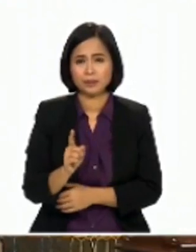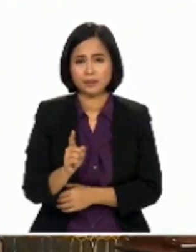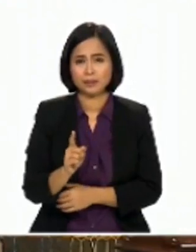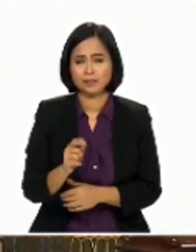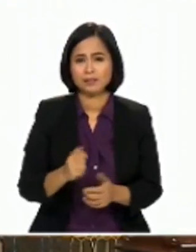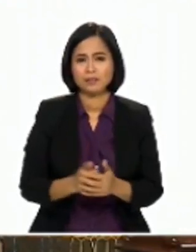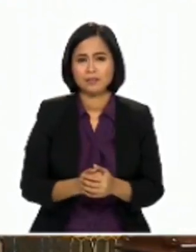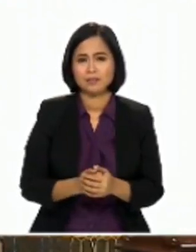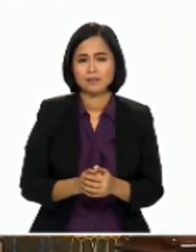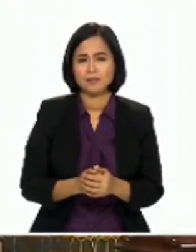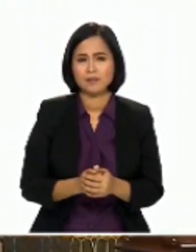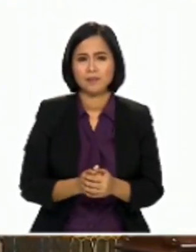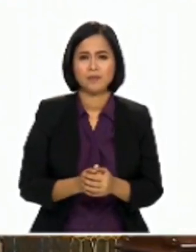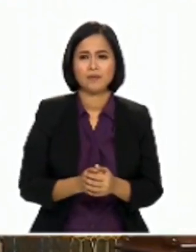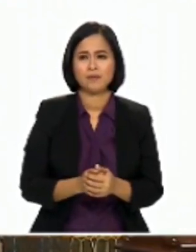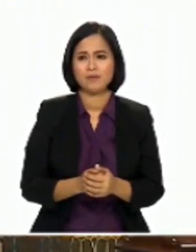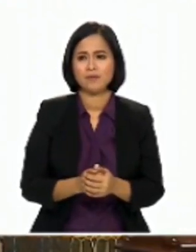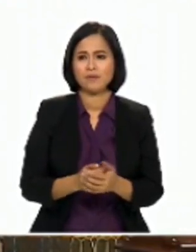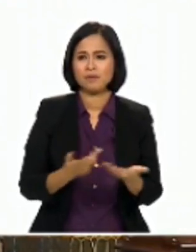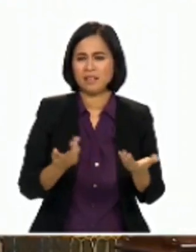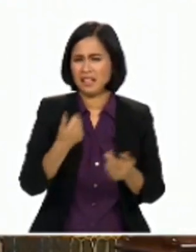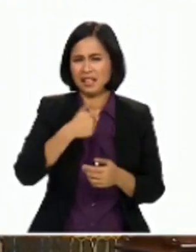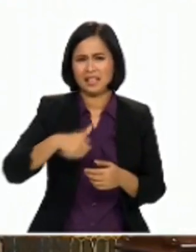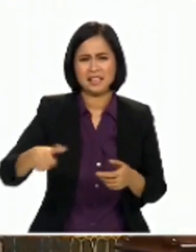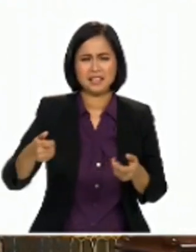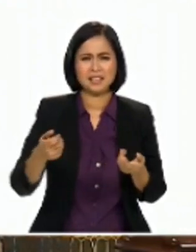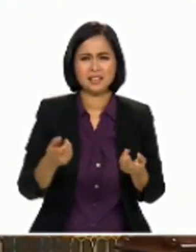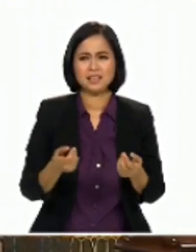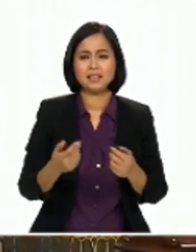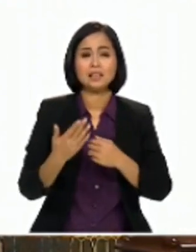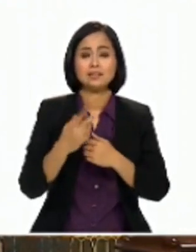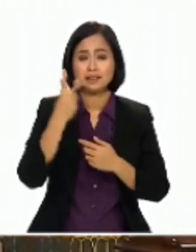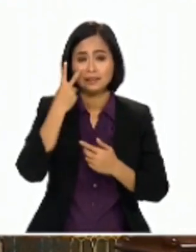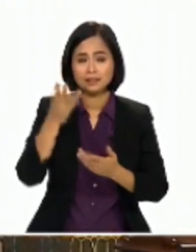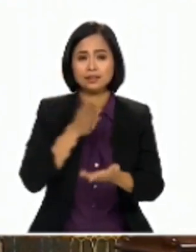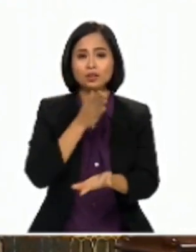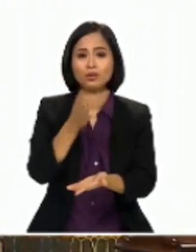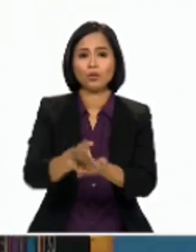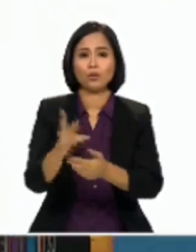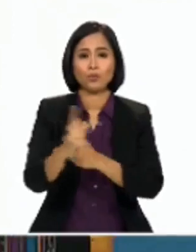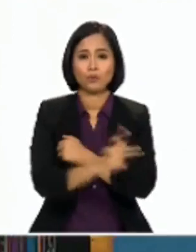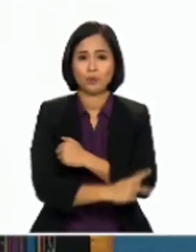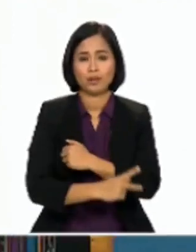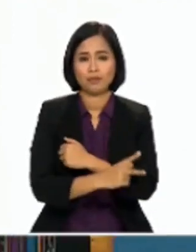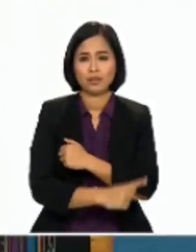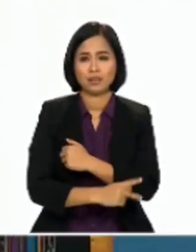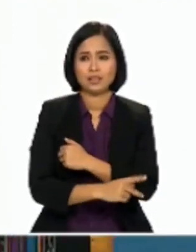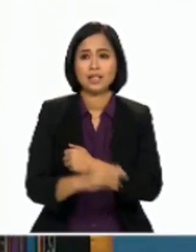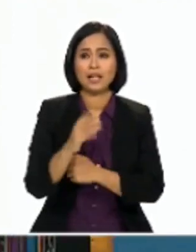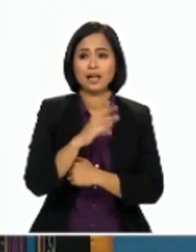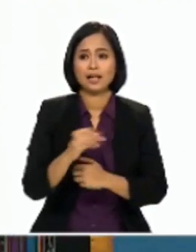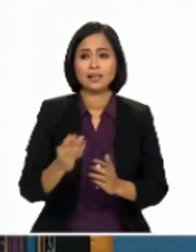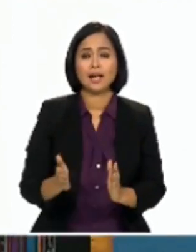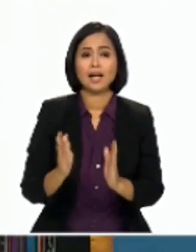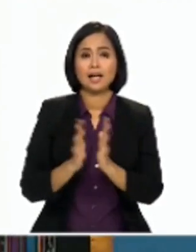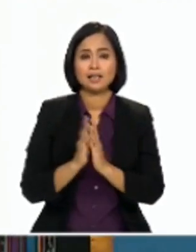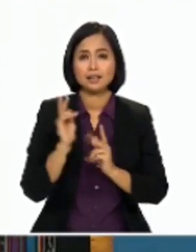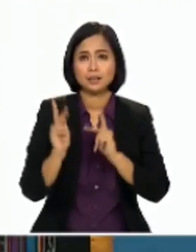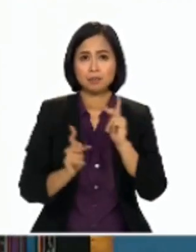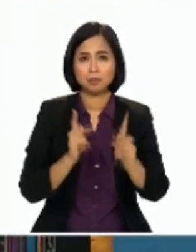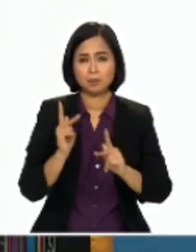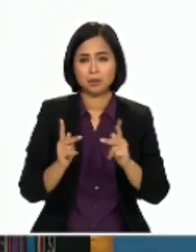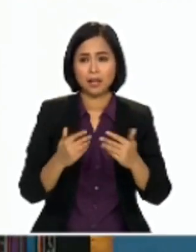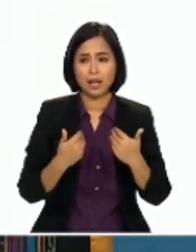few wagons or whatever? Go to the countryside and ask the people if there